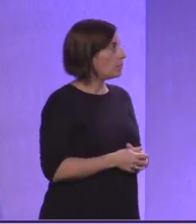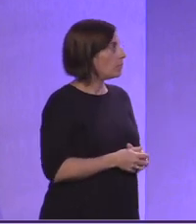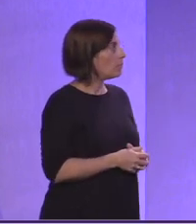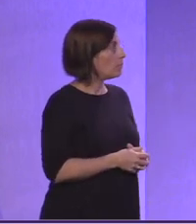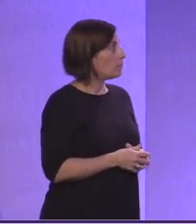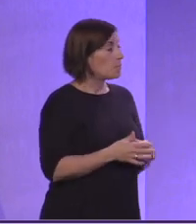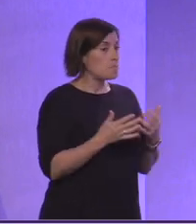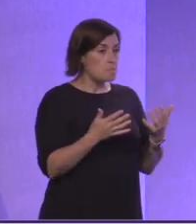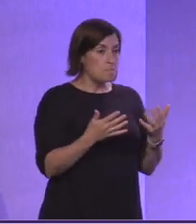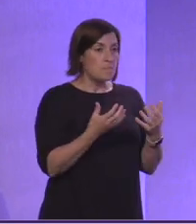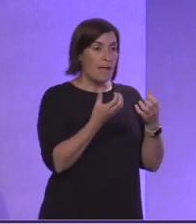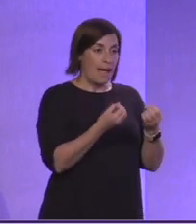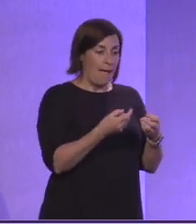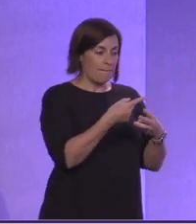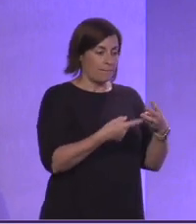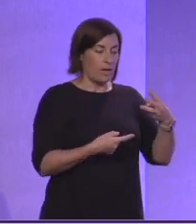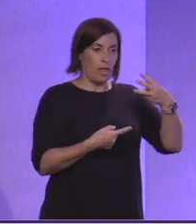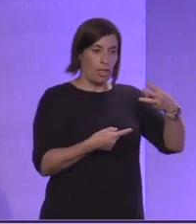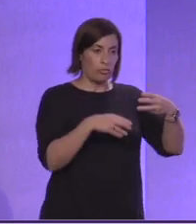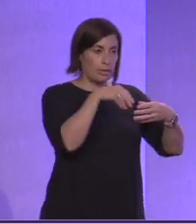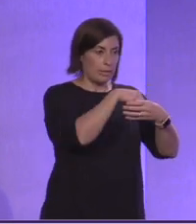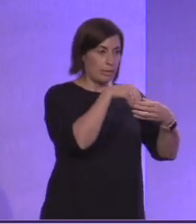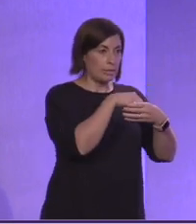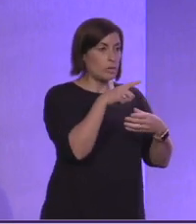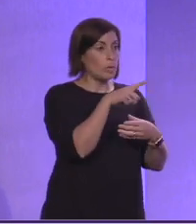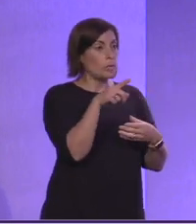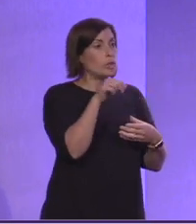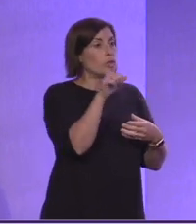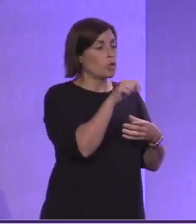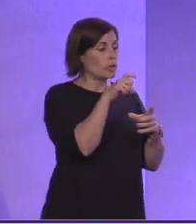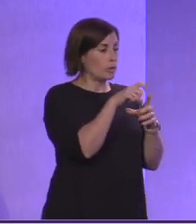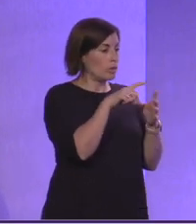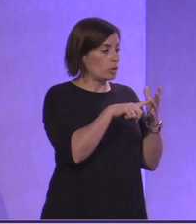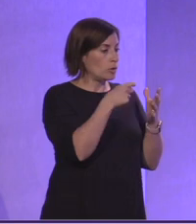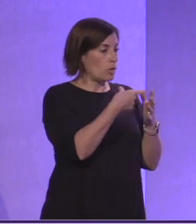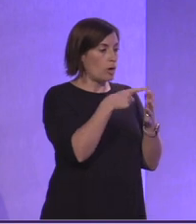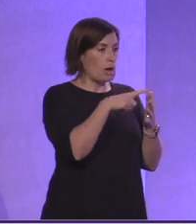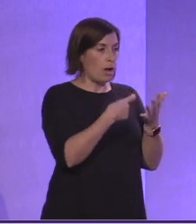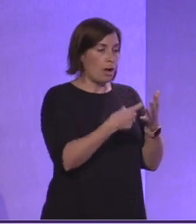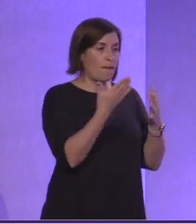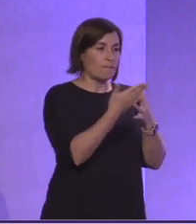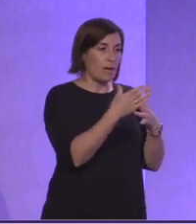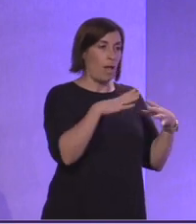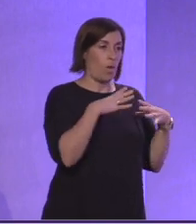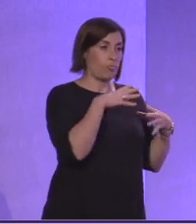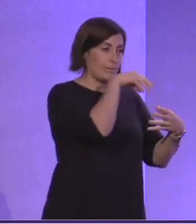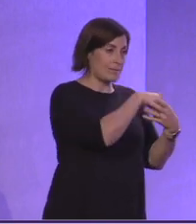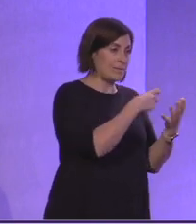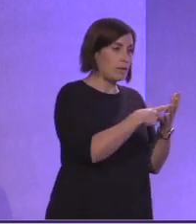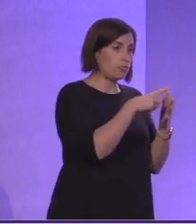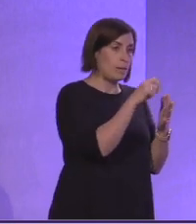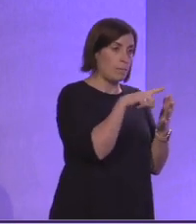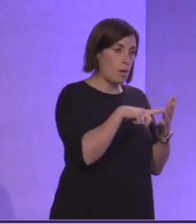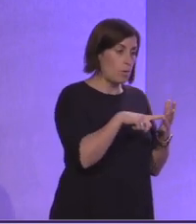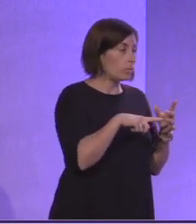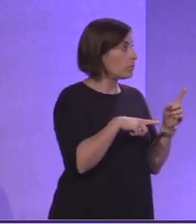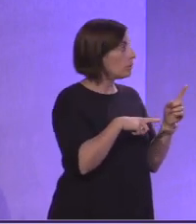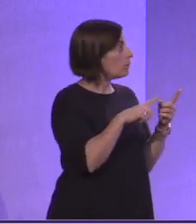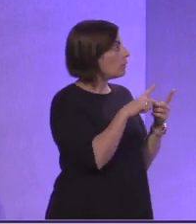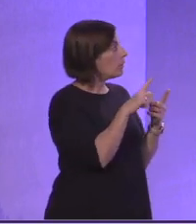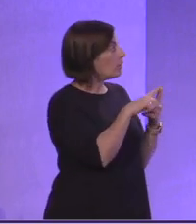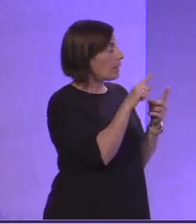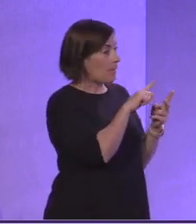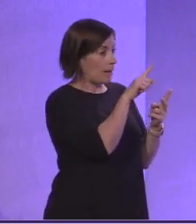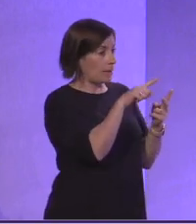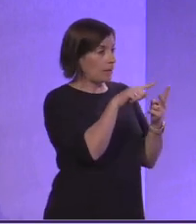simple. Hopefully, most of you have a Docker file inside of your repo already. Hopefully, you've got a Docker Compose file that you can orchestrate